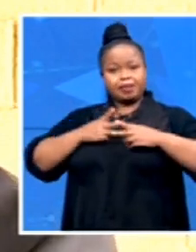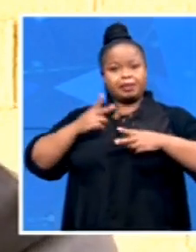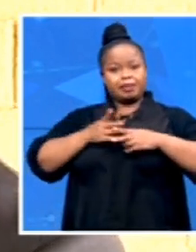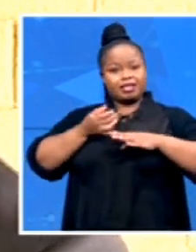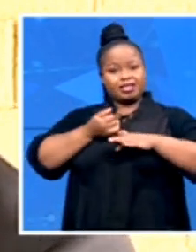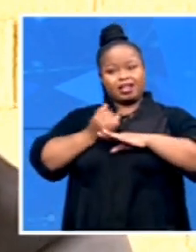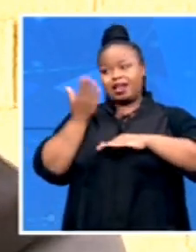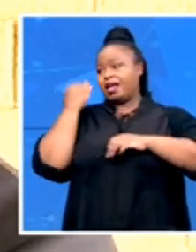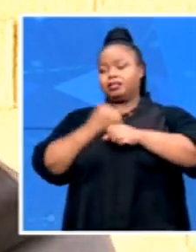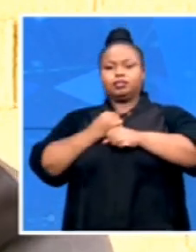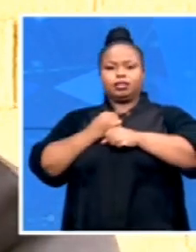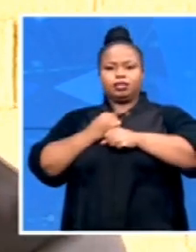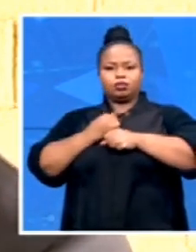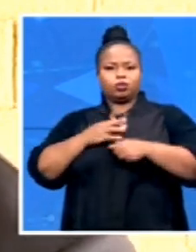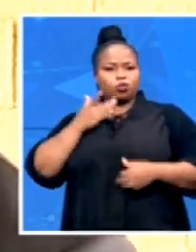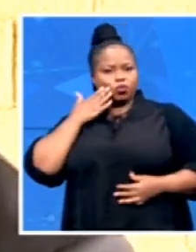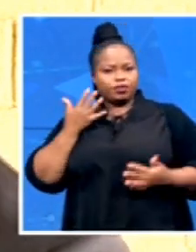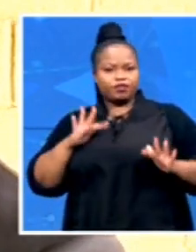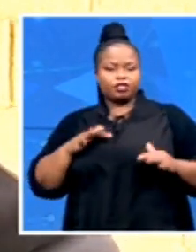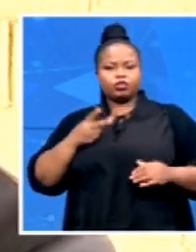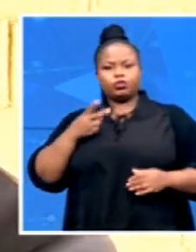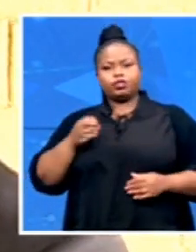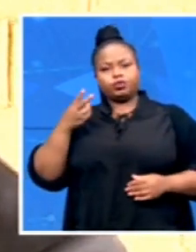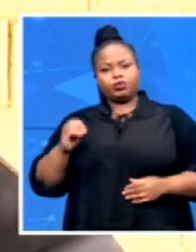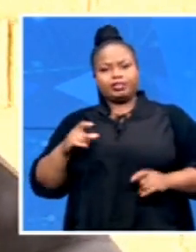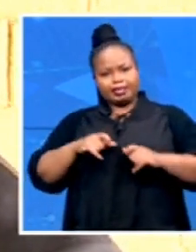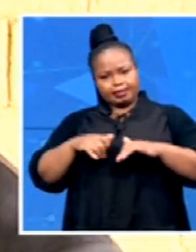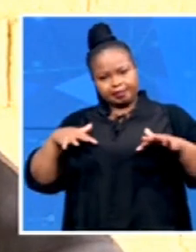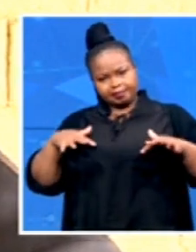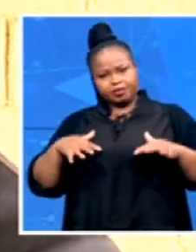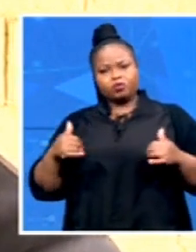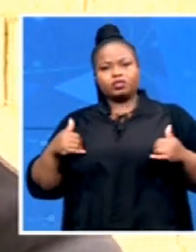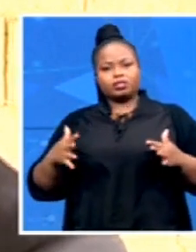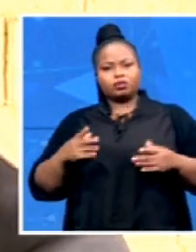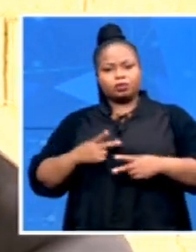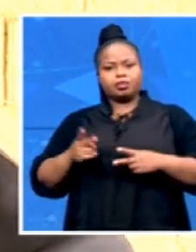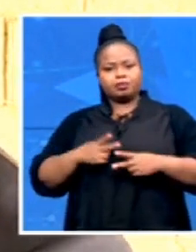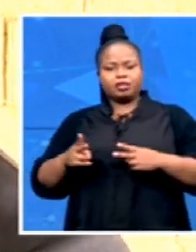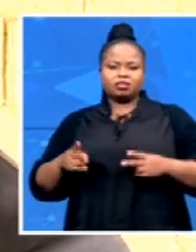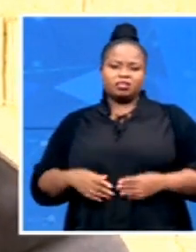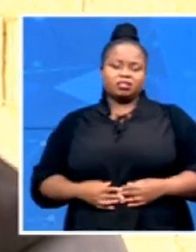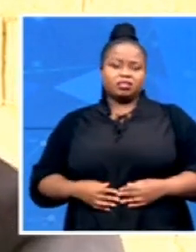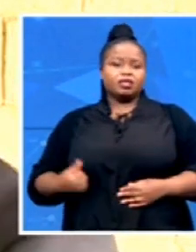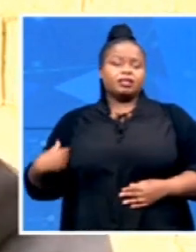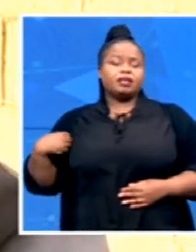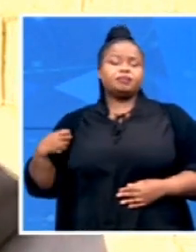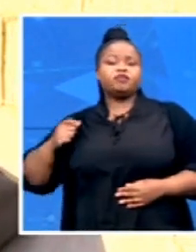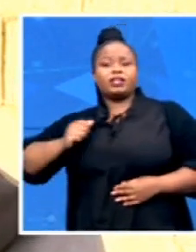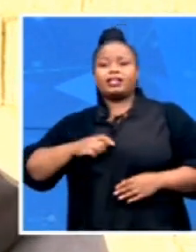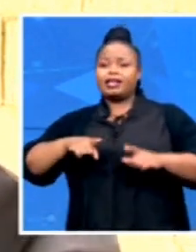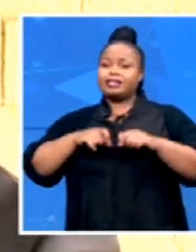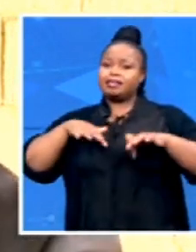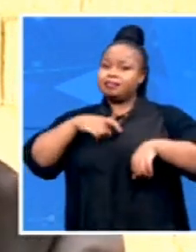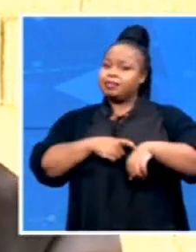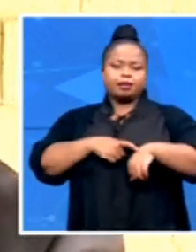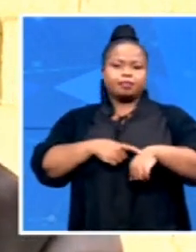finished the 2020 examination, we started the preparations for this. Not only the exam period, which is starting today, but we have